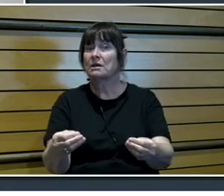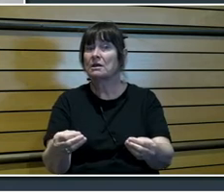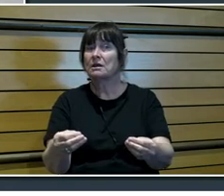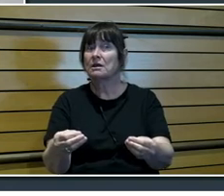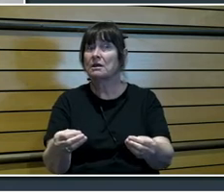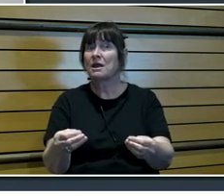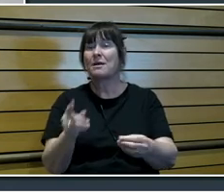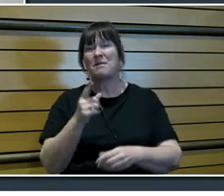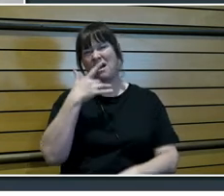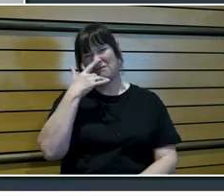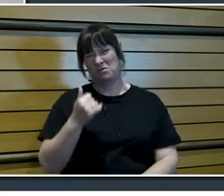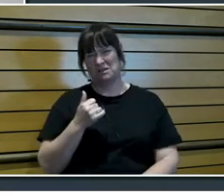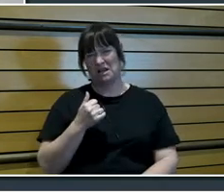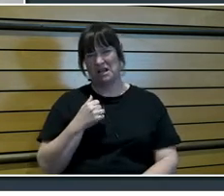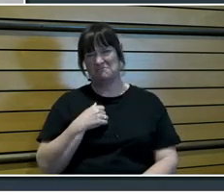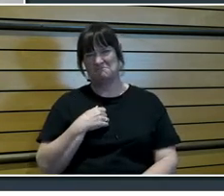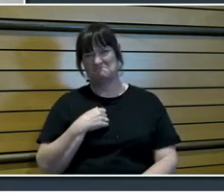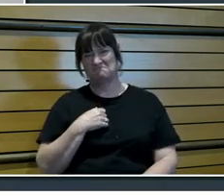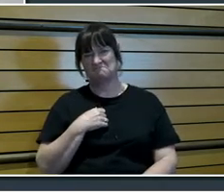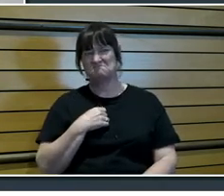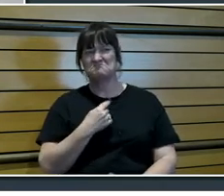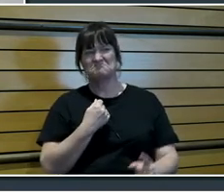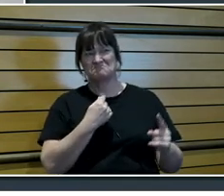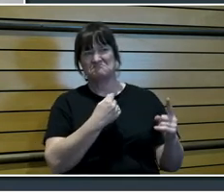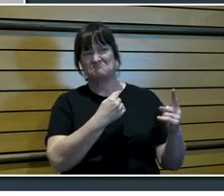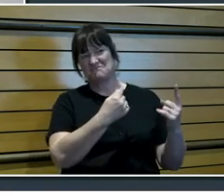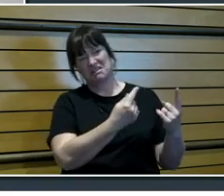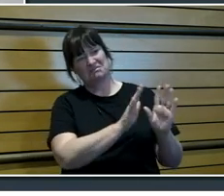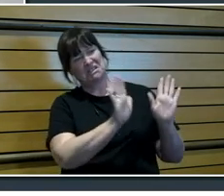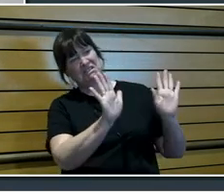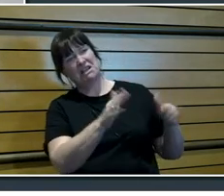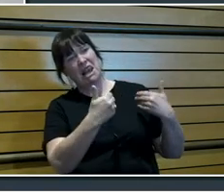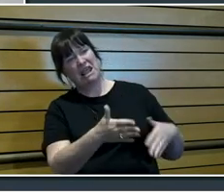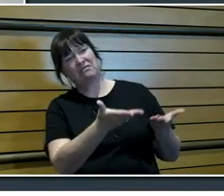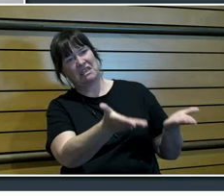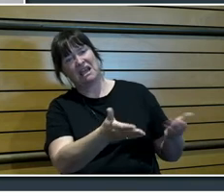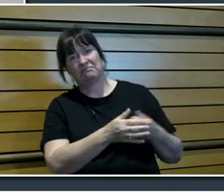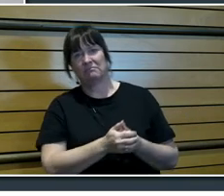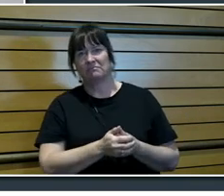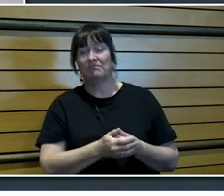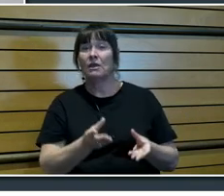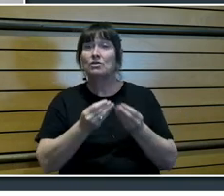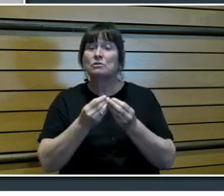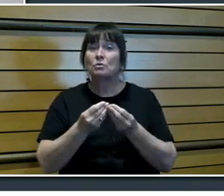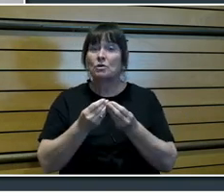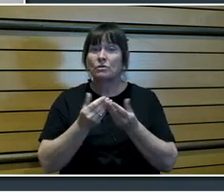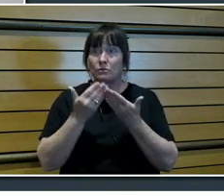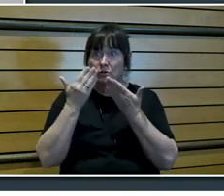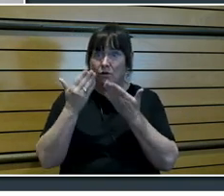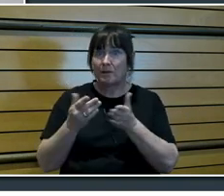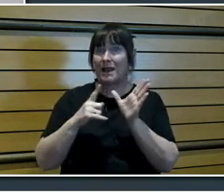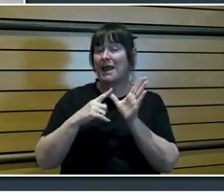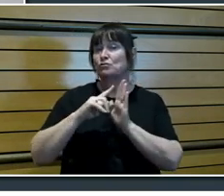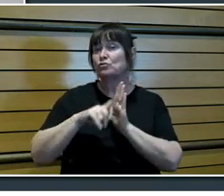But unfortunately, it sits alone in the Napier foyer. It is worth comment Andrew Judd responded